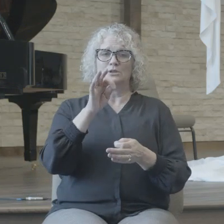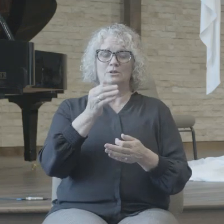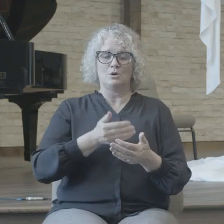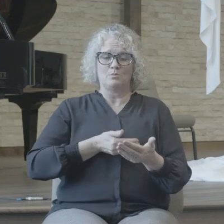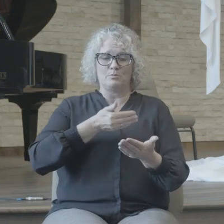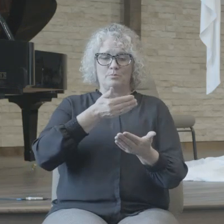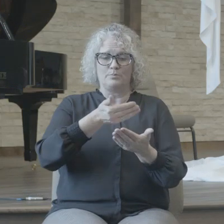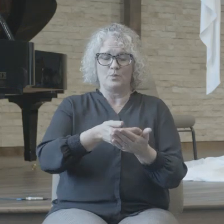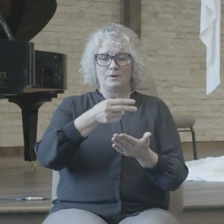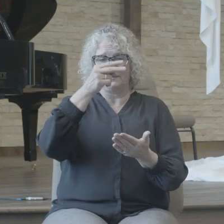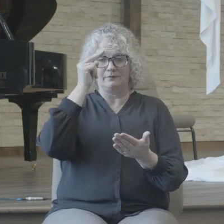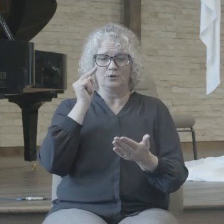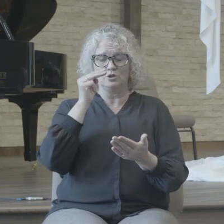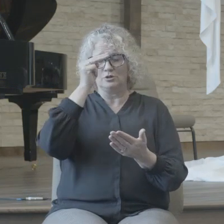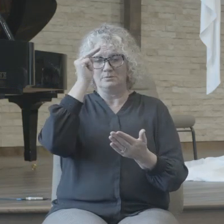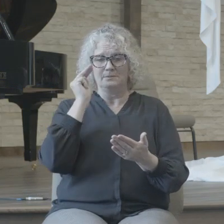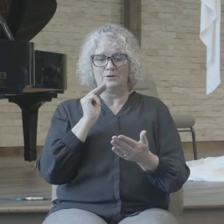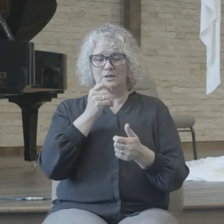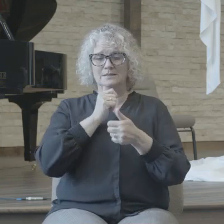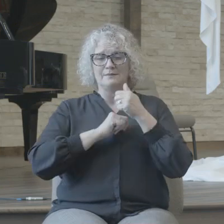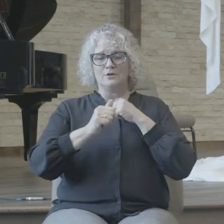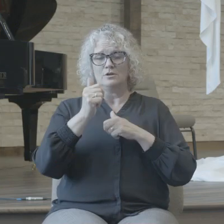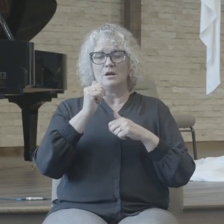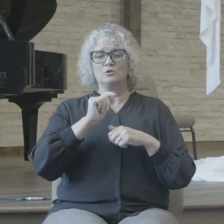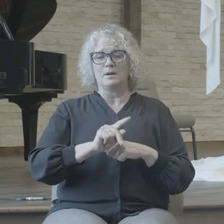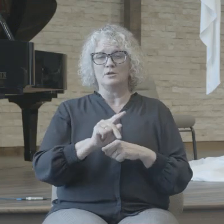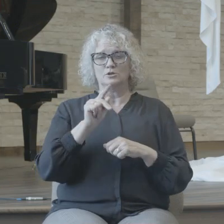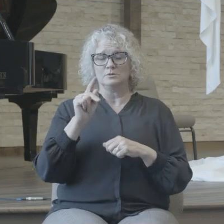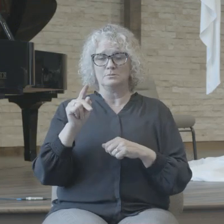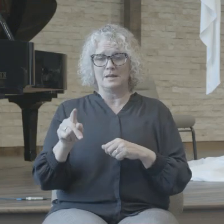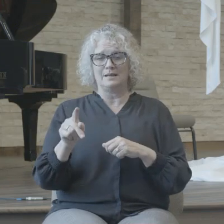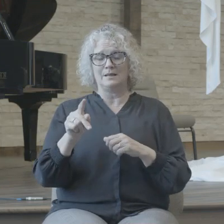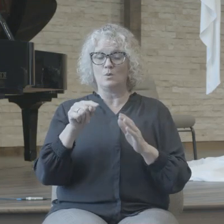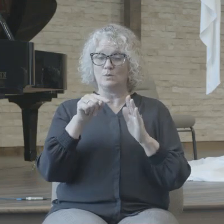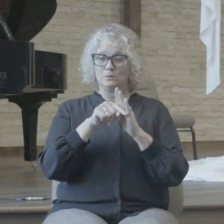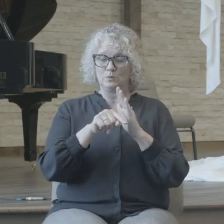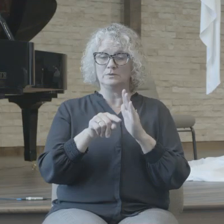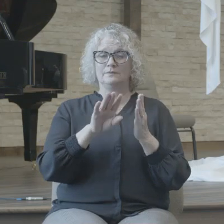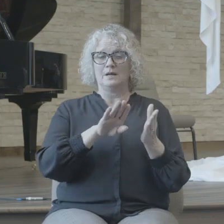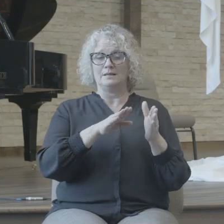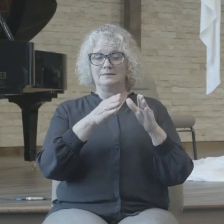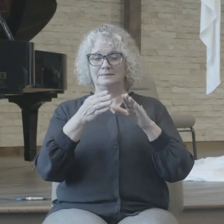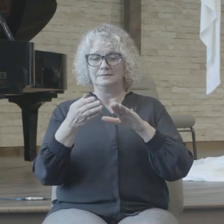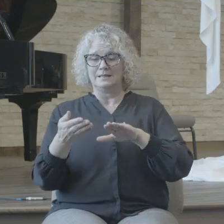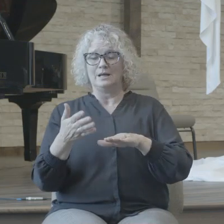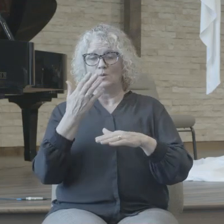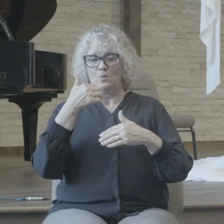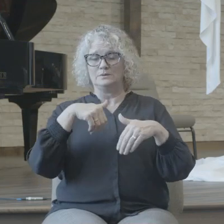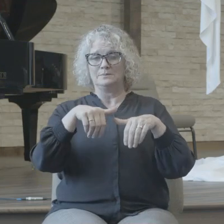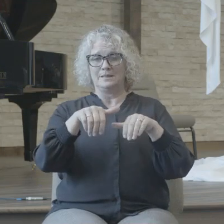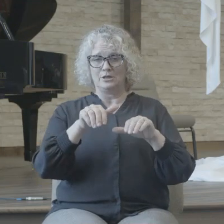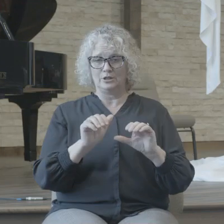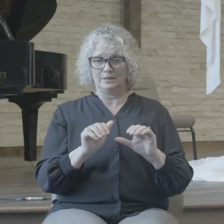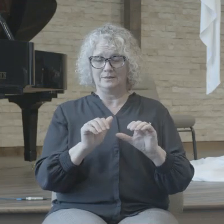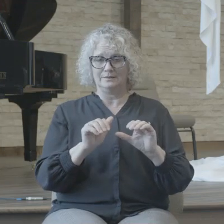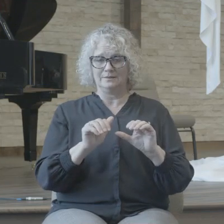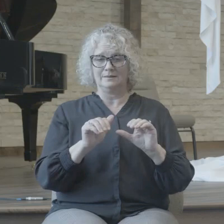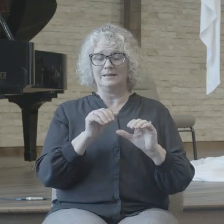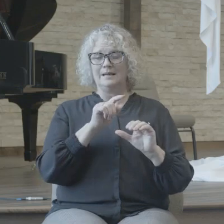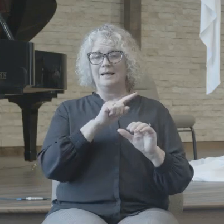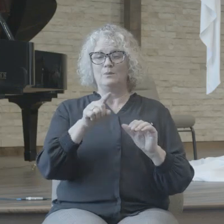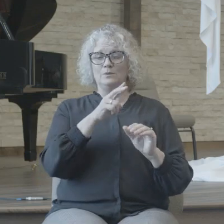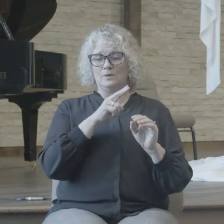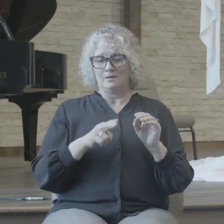born of the Virgin Mary, suffered under Pontius Pilate, was crucified, died, and was buried. He descended